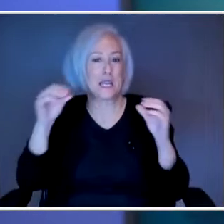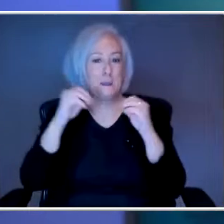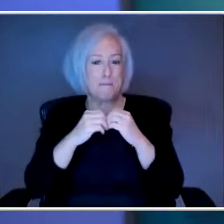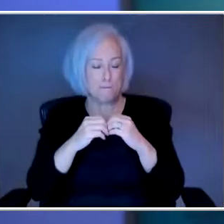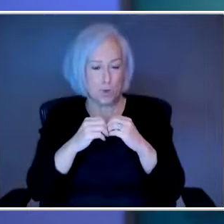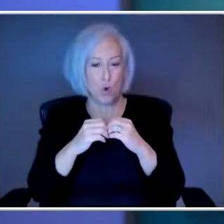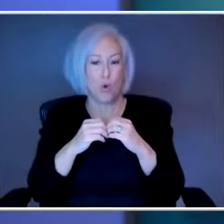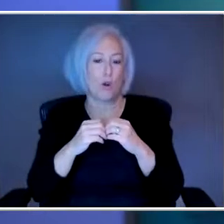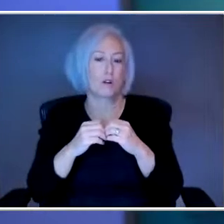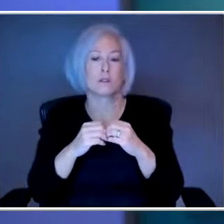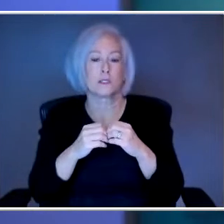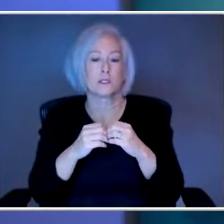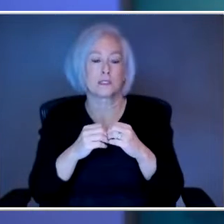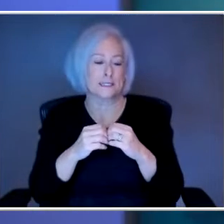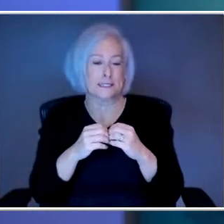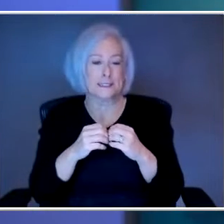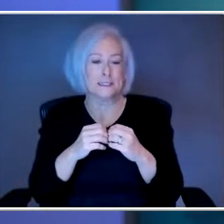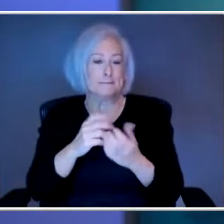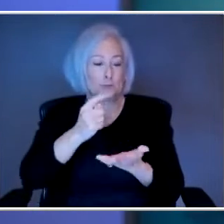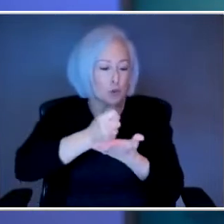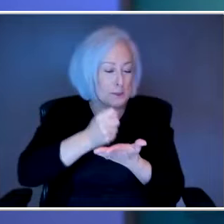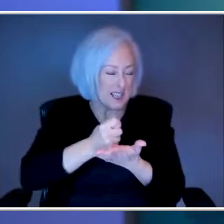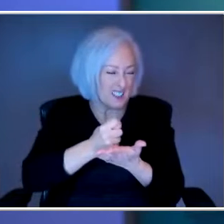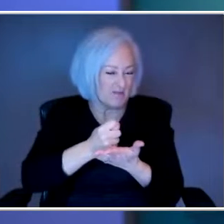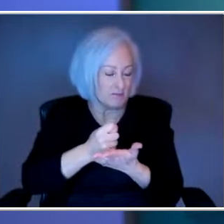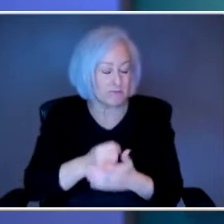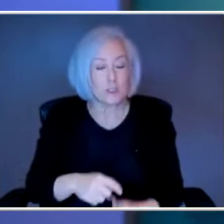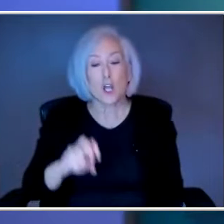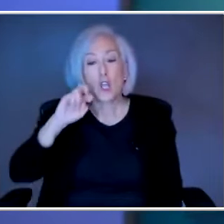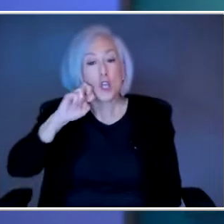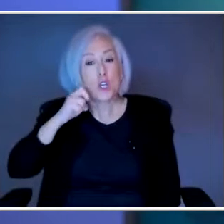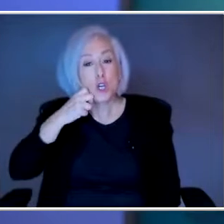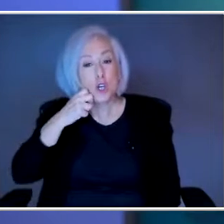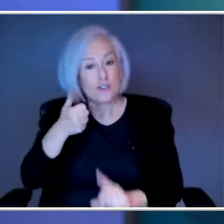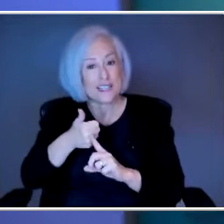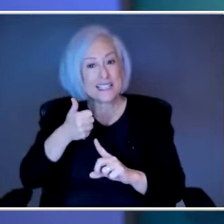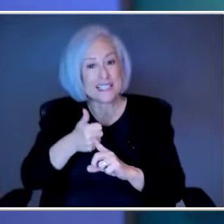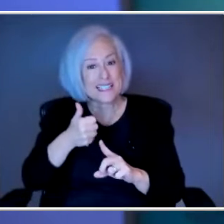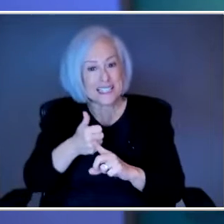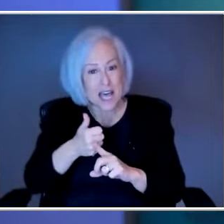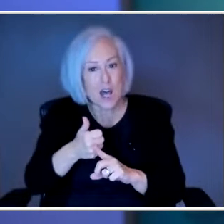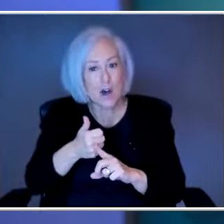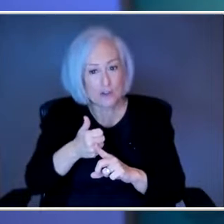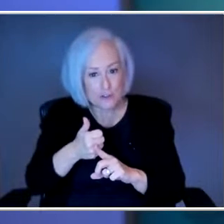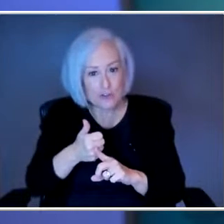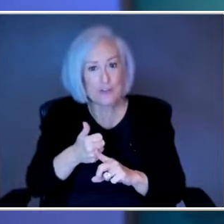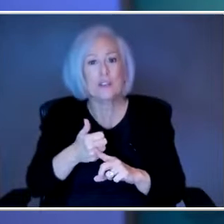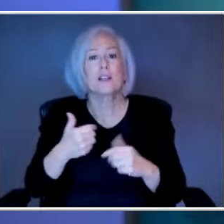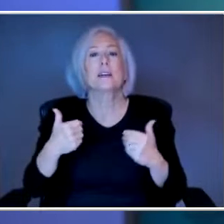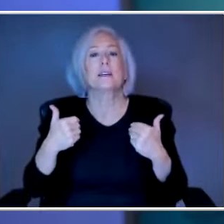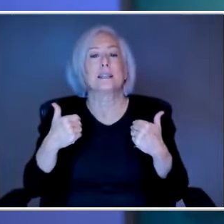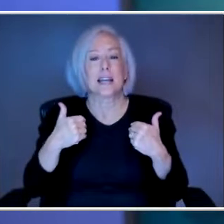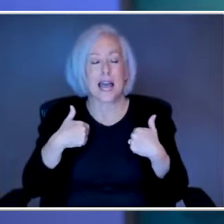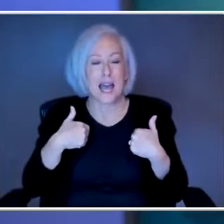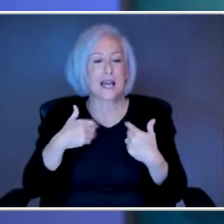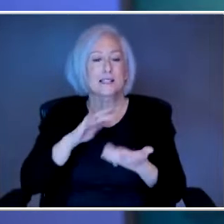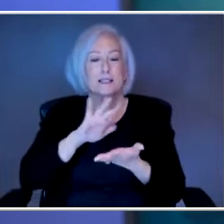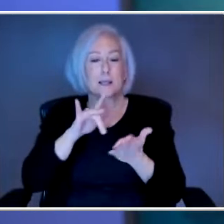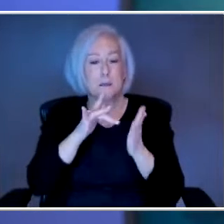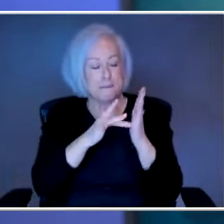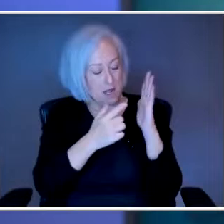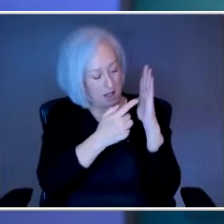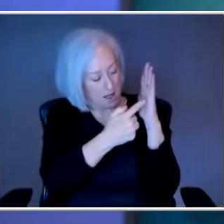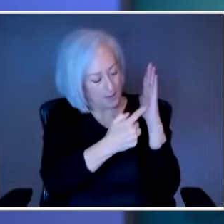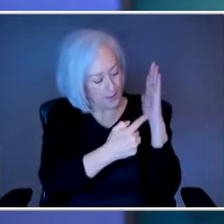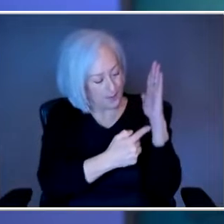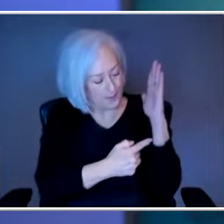is a type of tissue that has kind of a middle amount of regeneration. So in folks who have